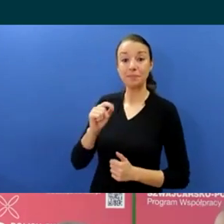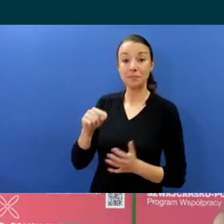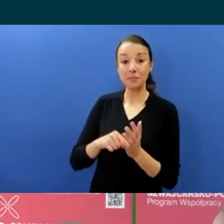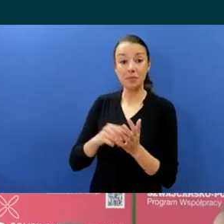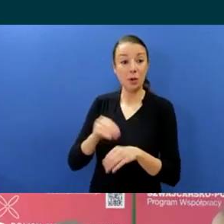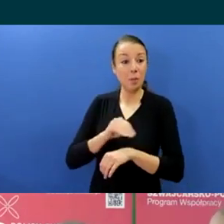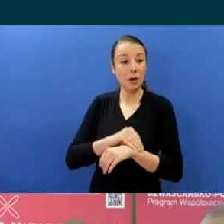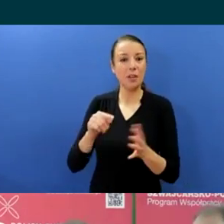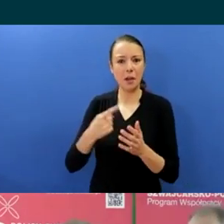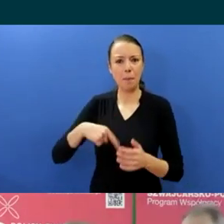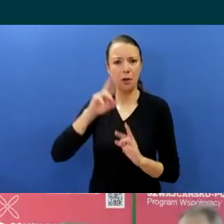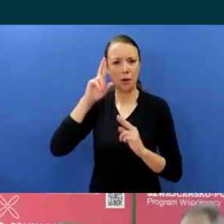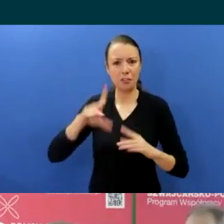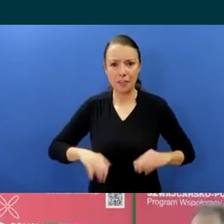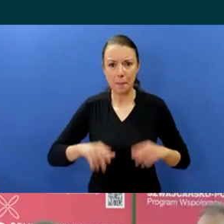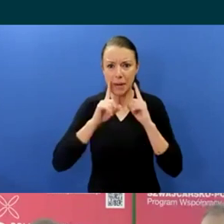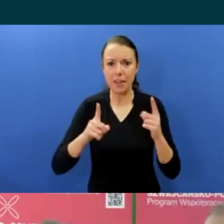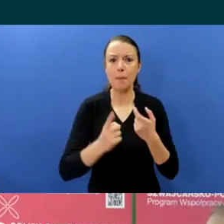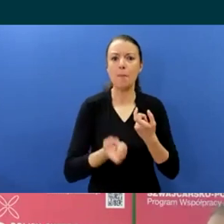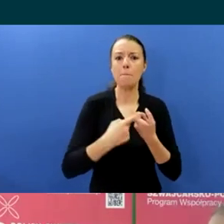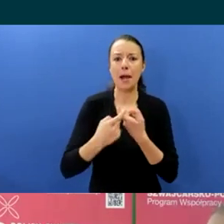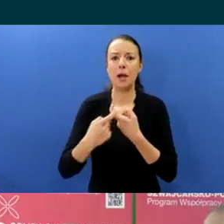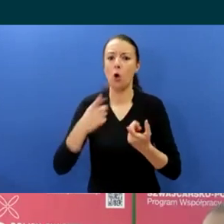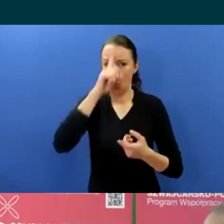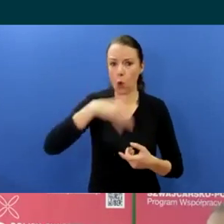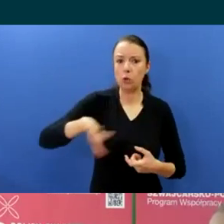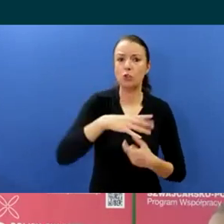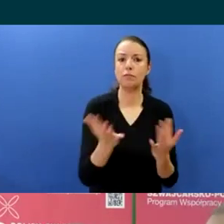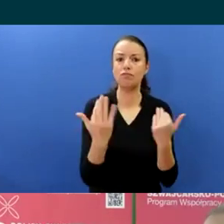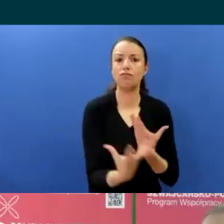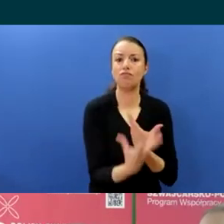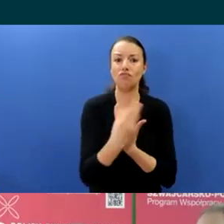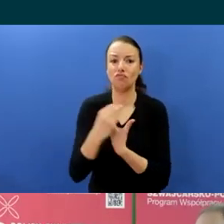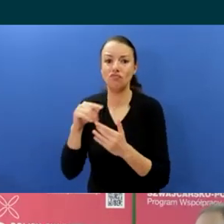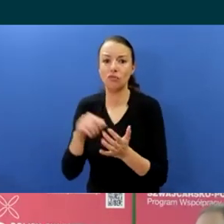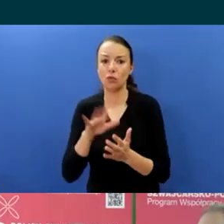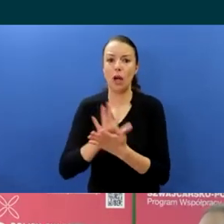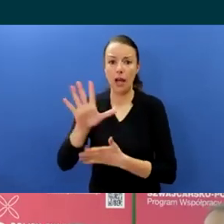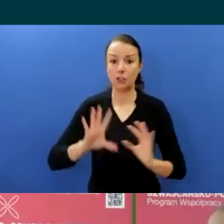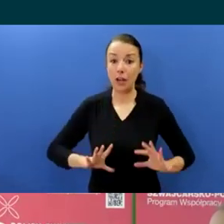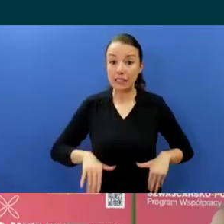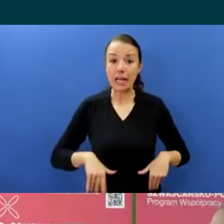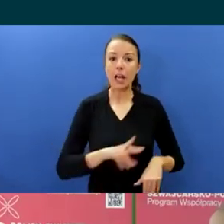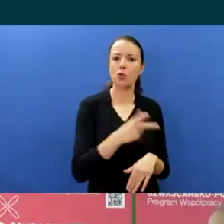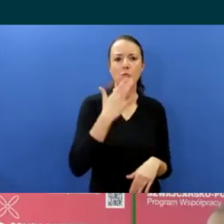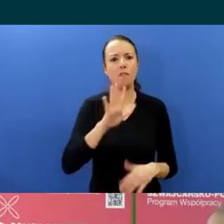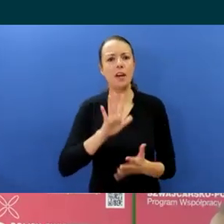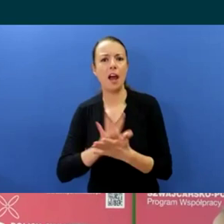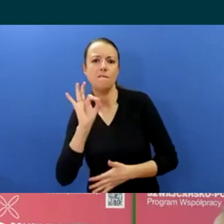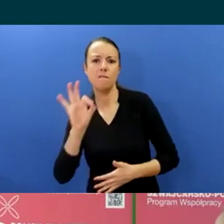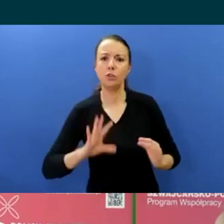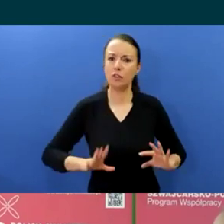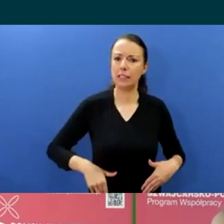experiences from our partners from Switzerland. So things that we do not, we do associate with Switzerland,